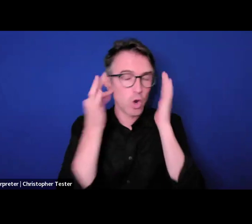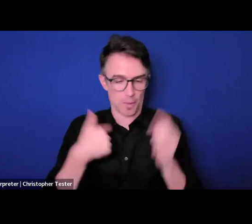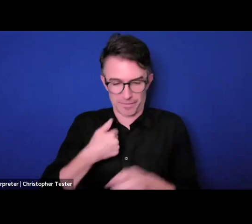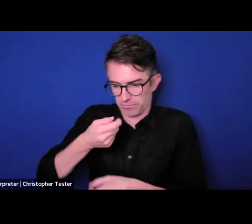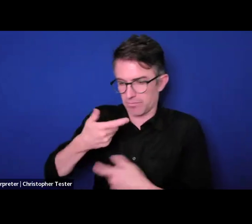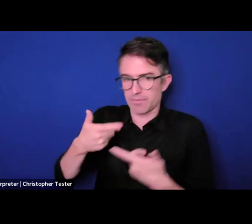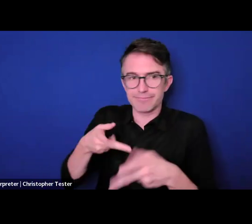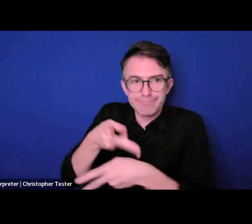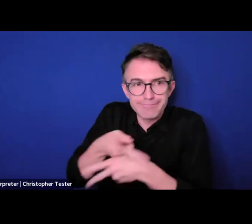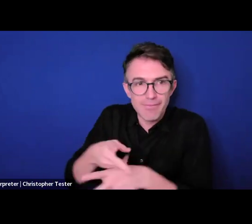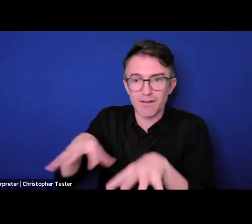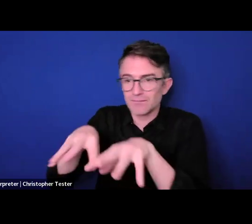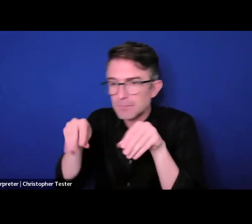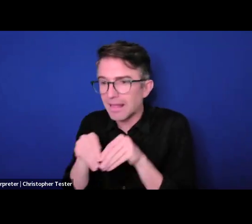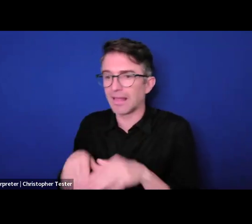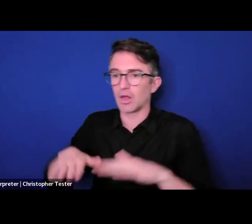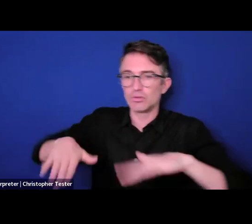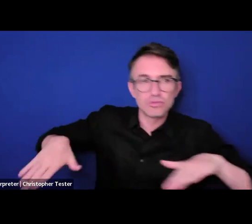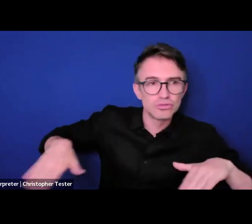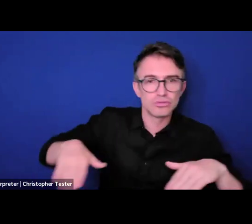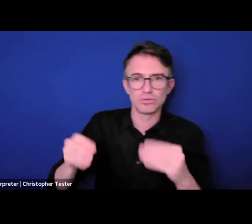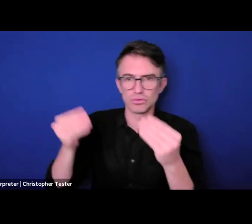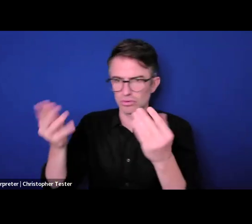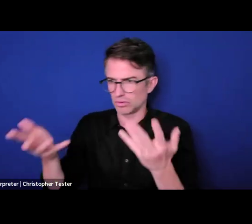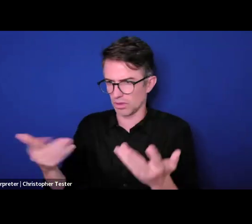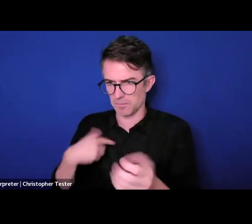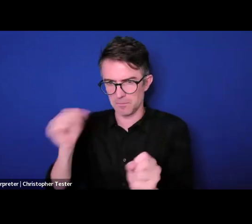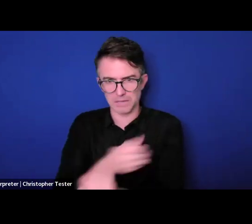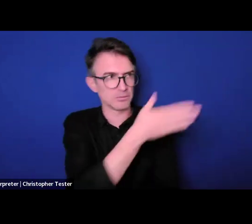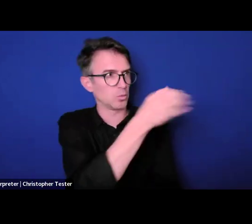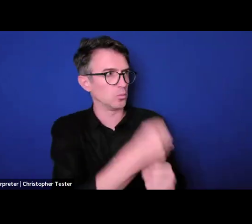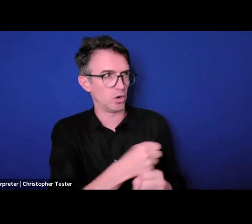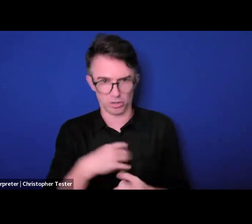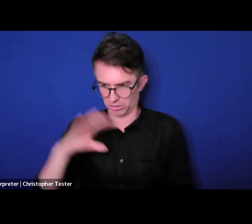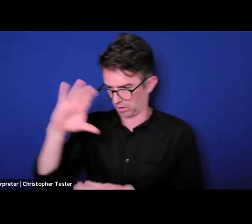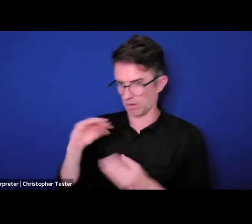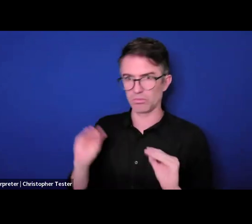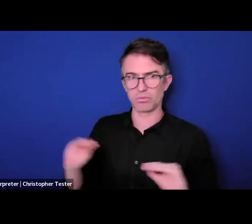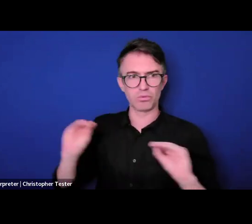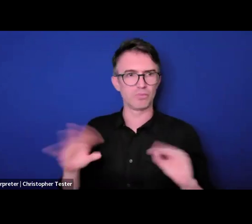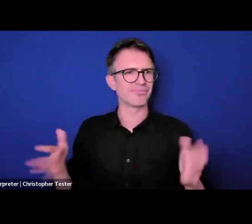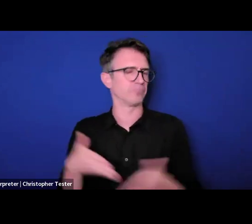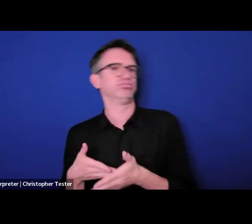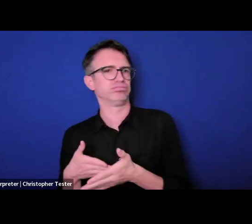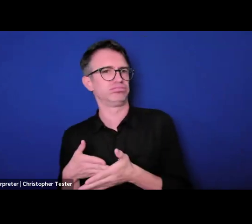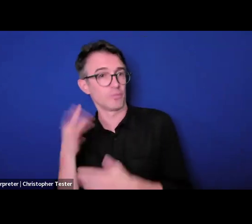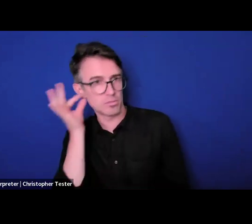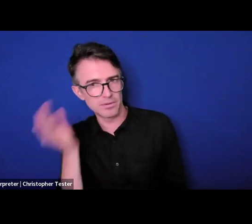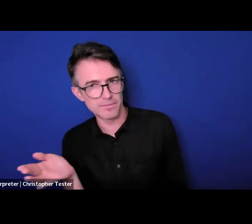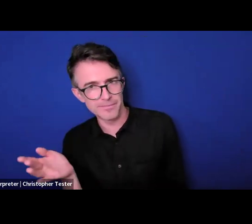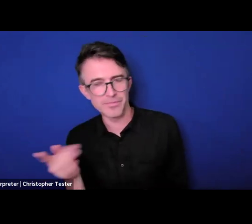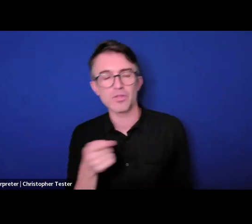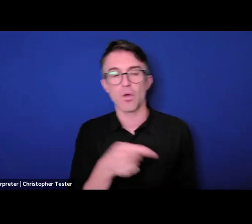and persons with disabilities. So from there, UNICEF had to come in